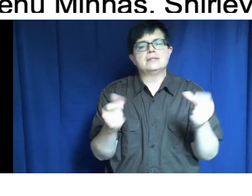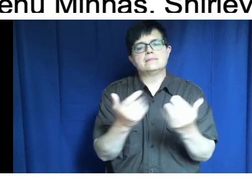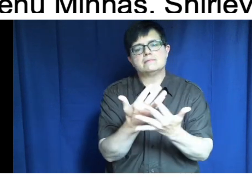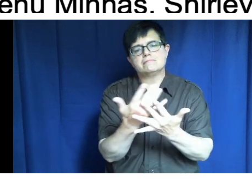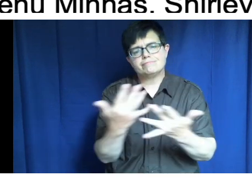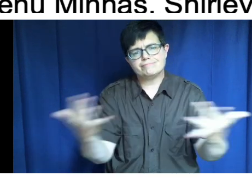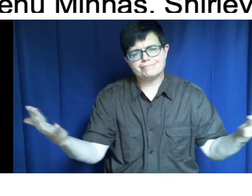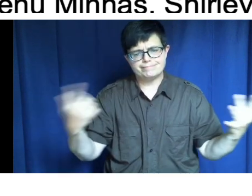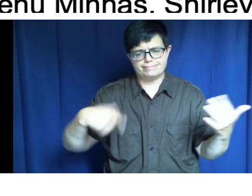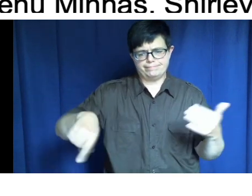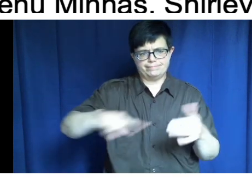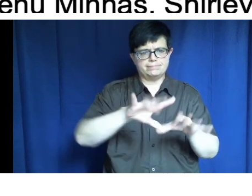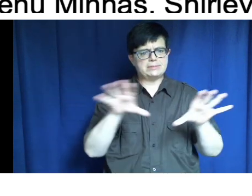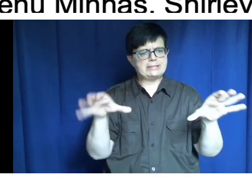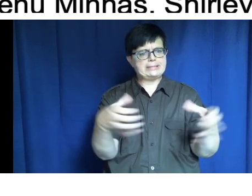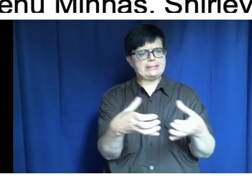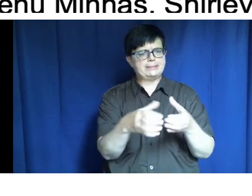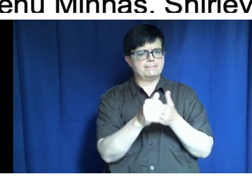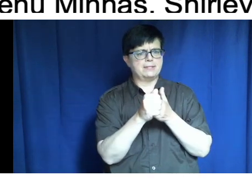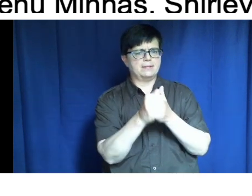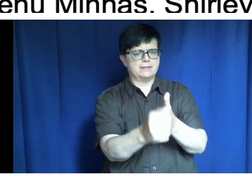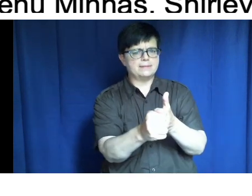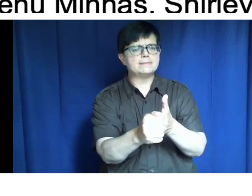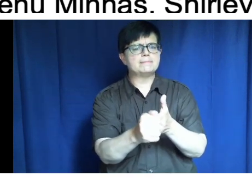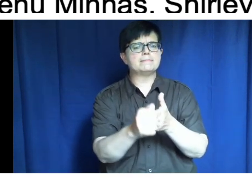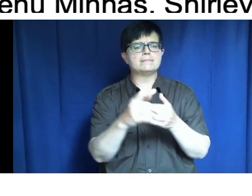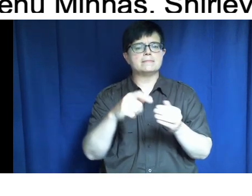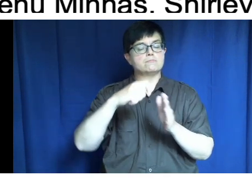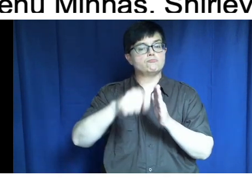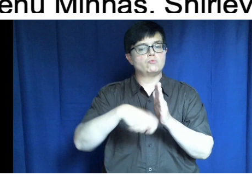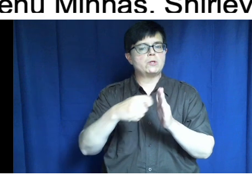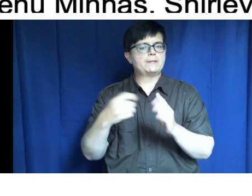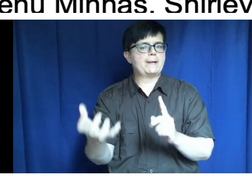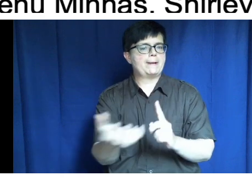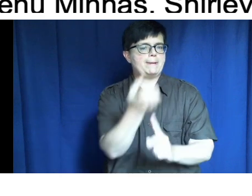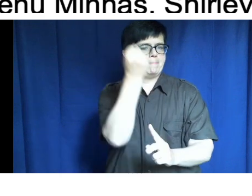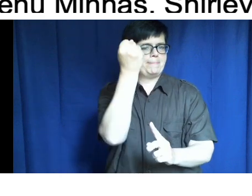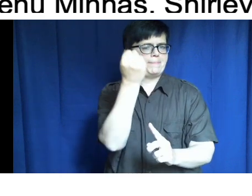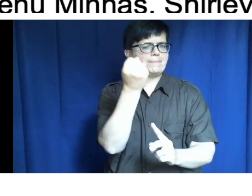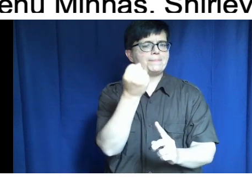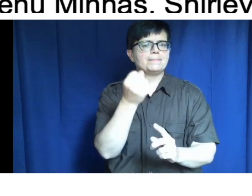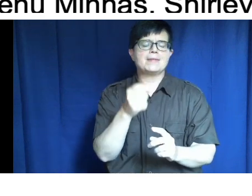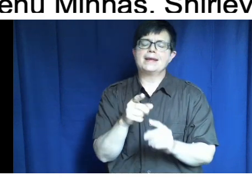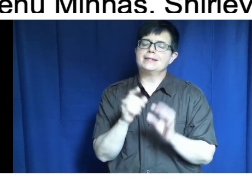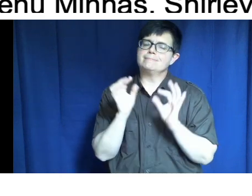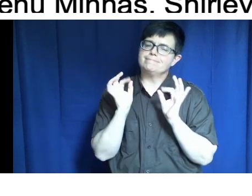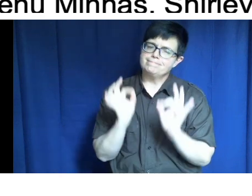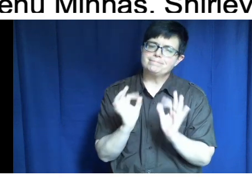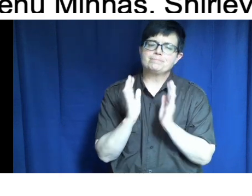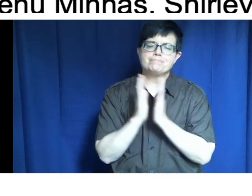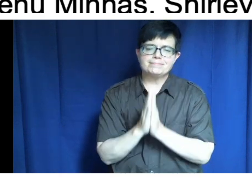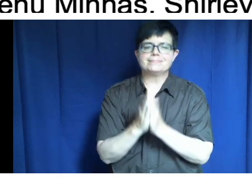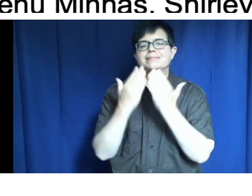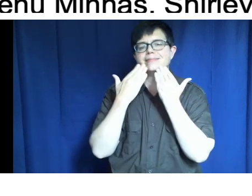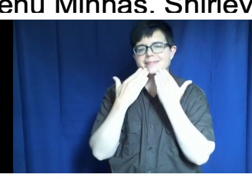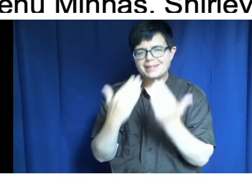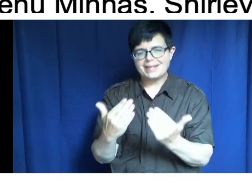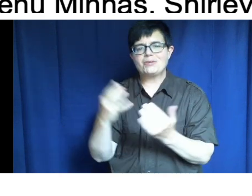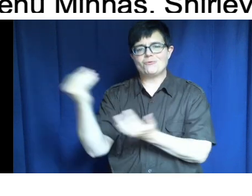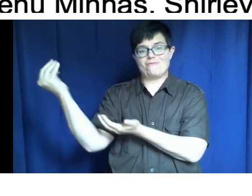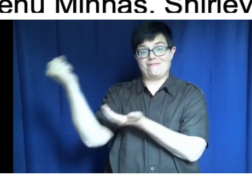people of our leadership team who have made this project possible around the world, and specifically thank our